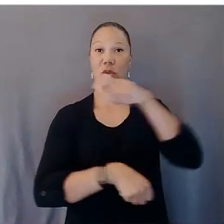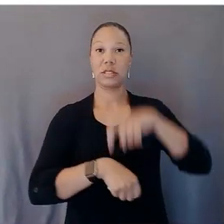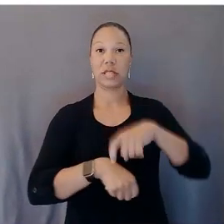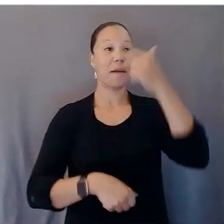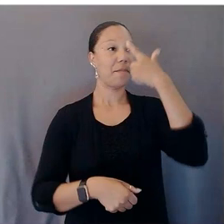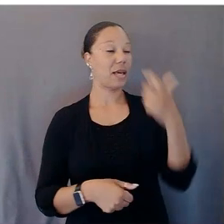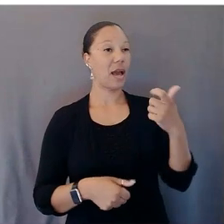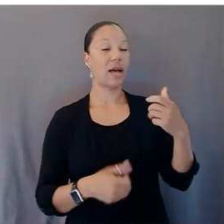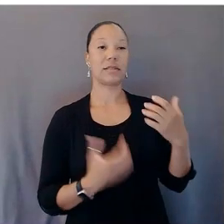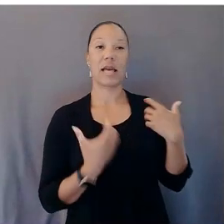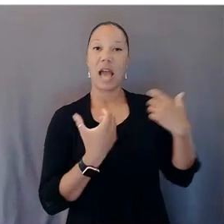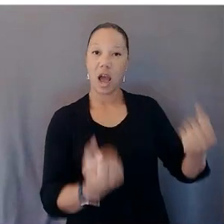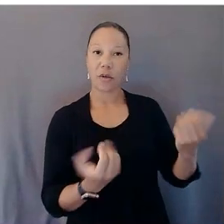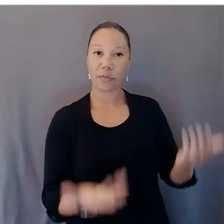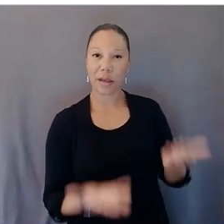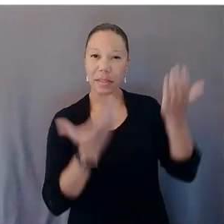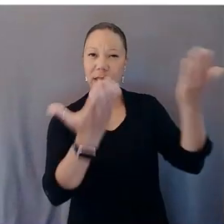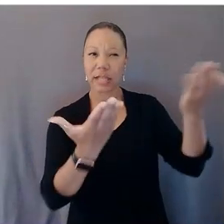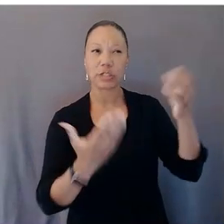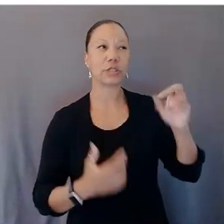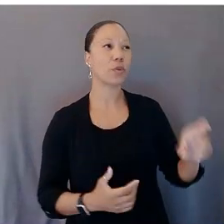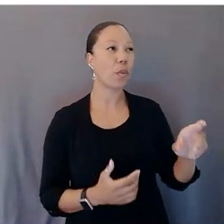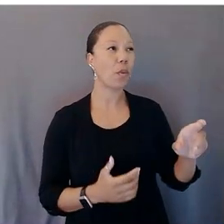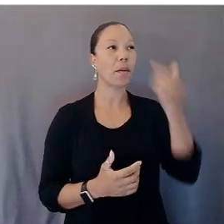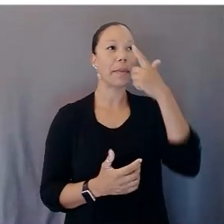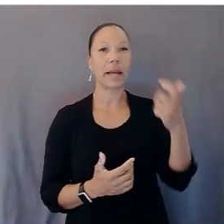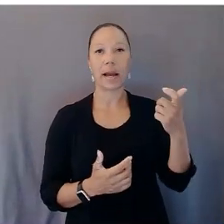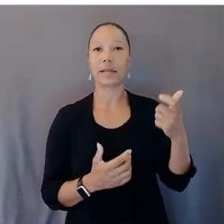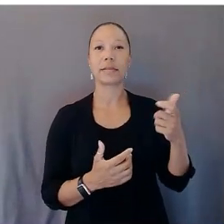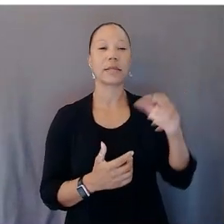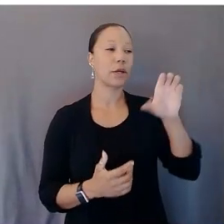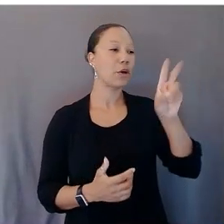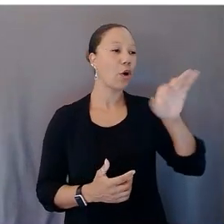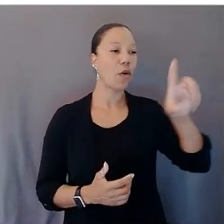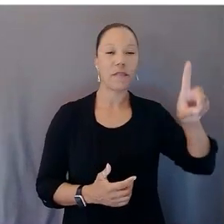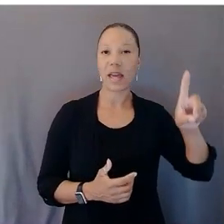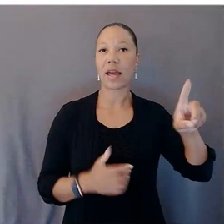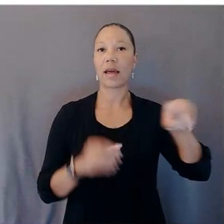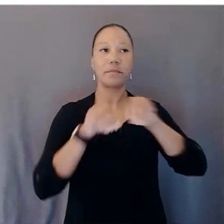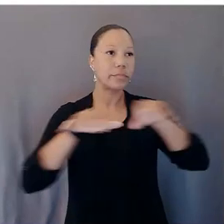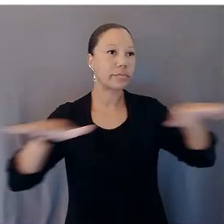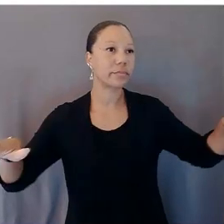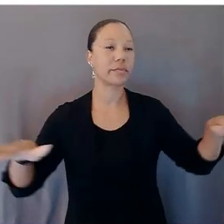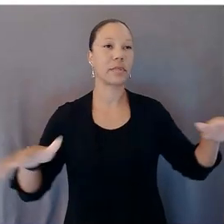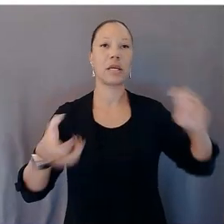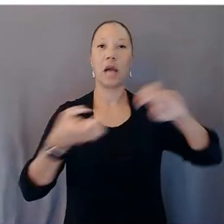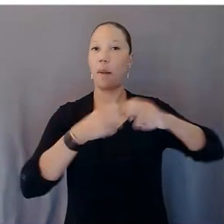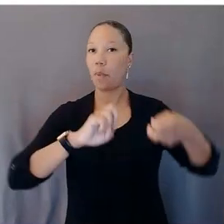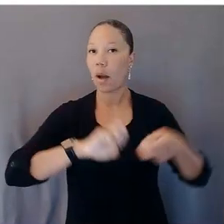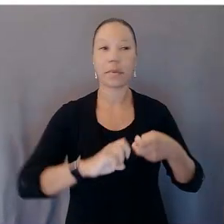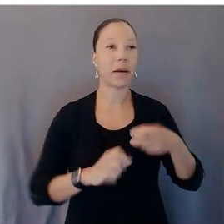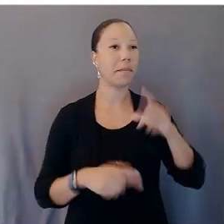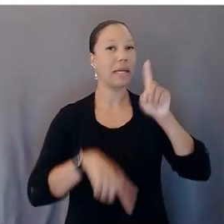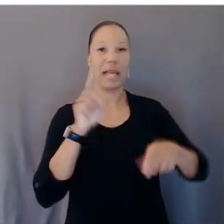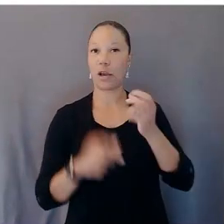health recommendations or the criteria, the situation, COVID, all of these things, if that's not necessarily possible, I'm okay